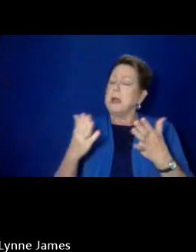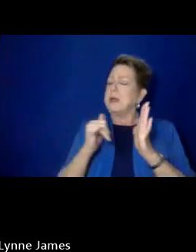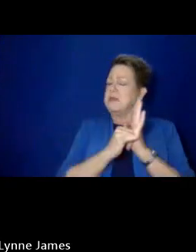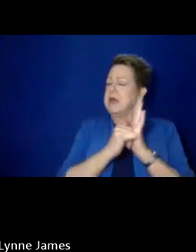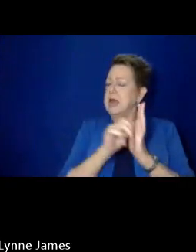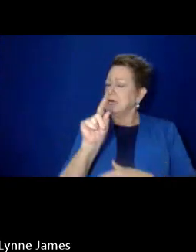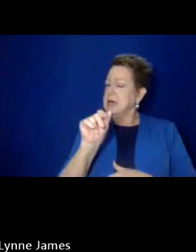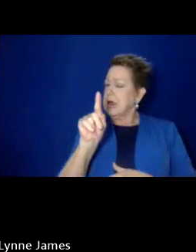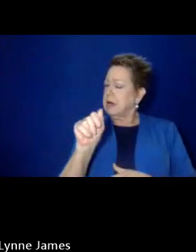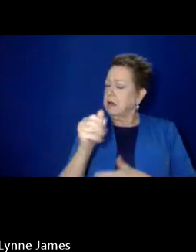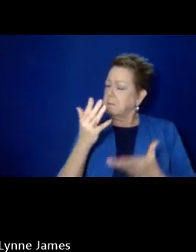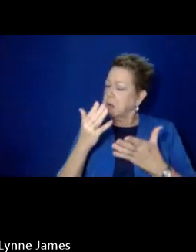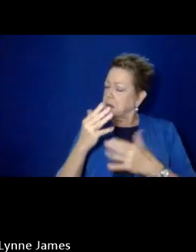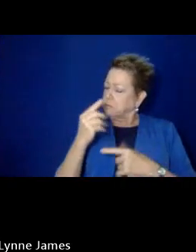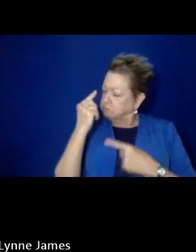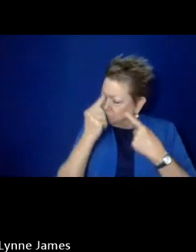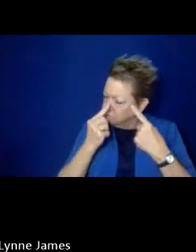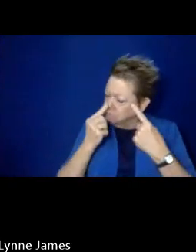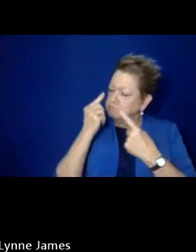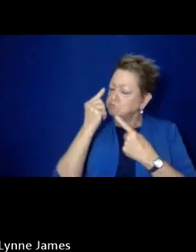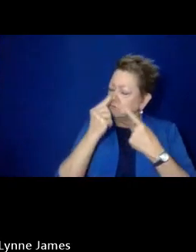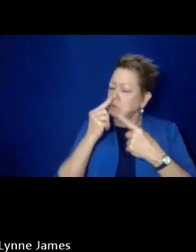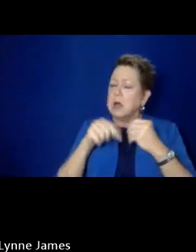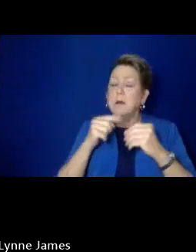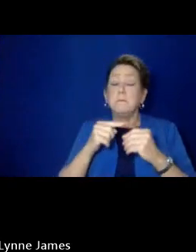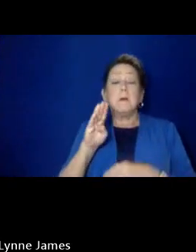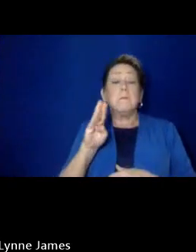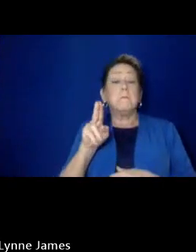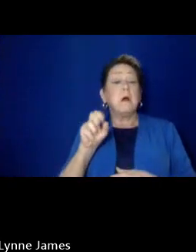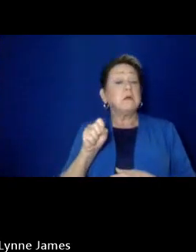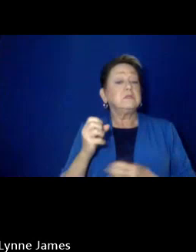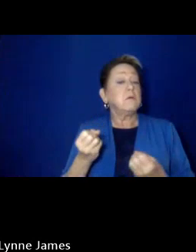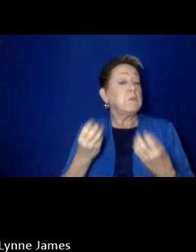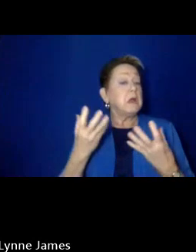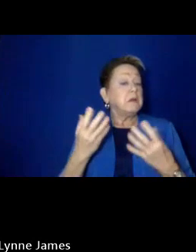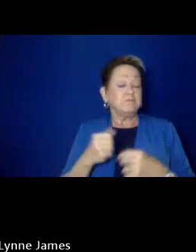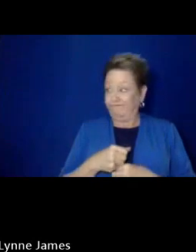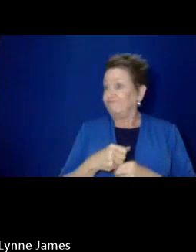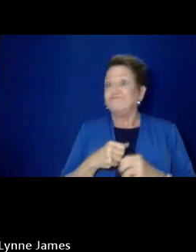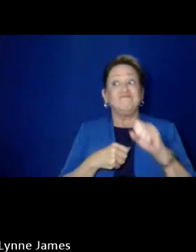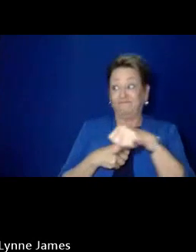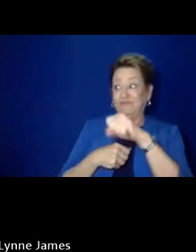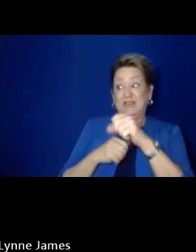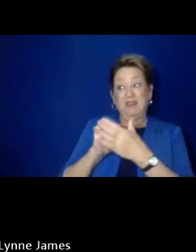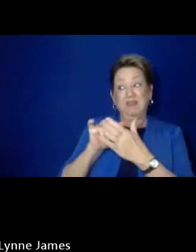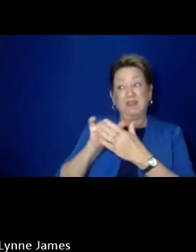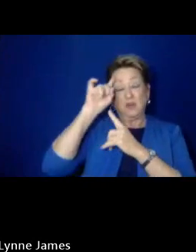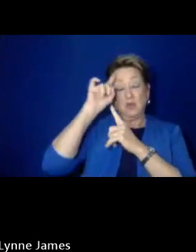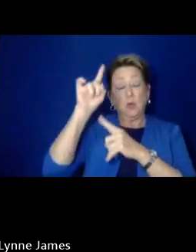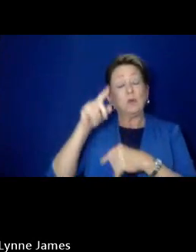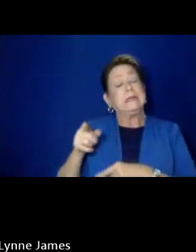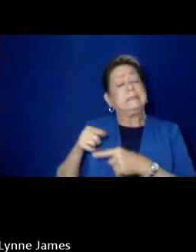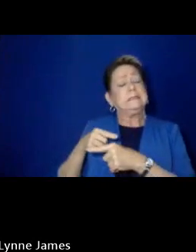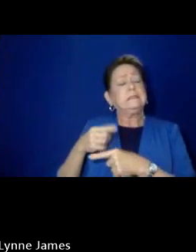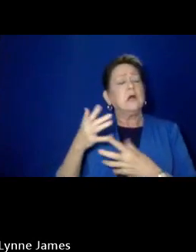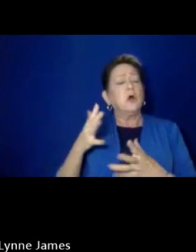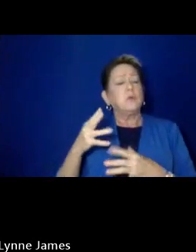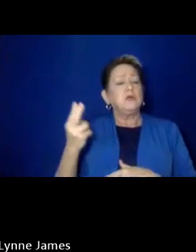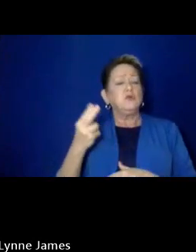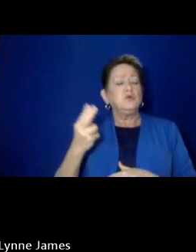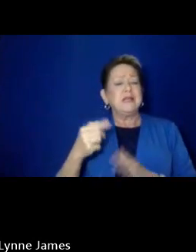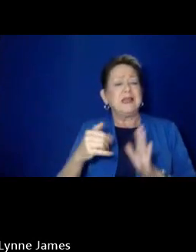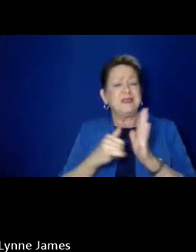service frequency or the buses that are deployed? Yeah, definitely. That would be one of our main targets of this. And he's already using kind of these